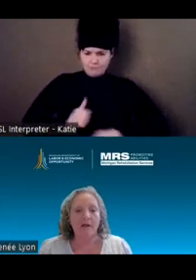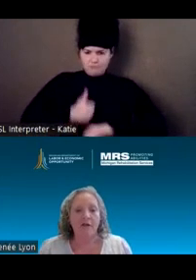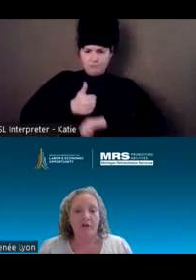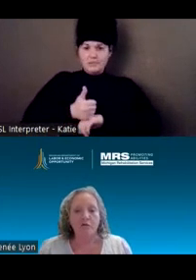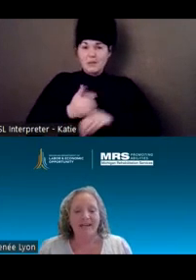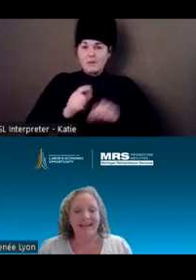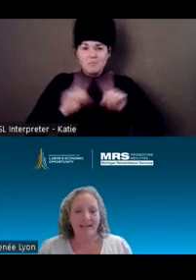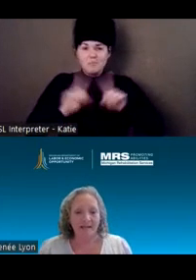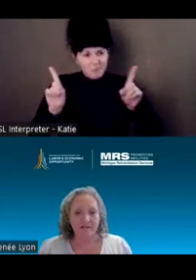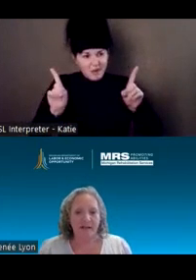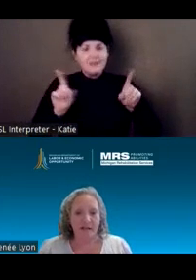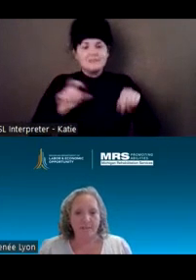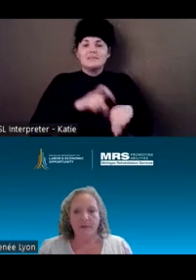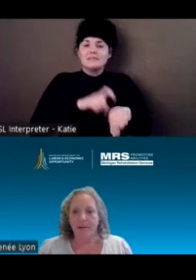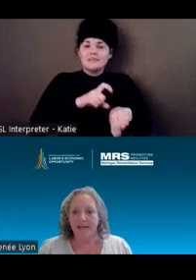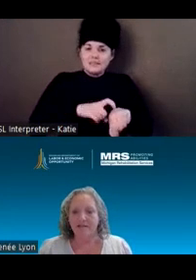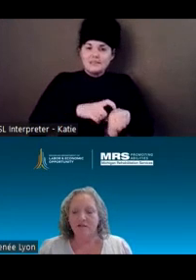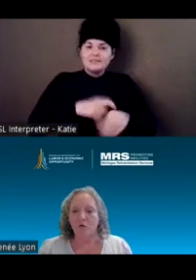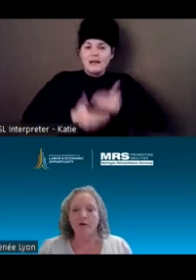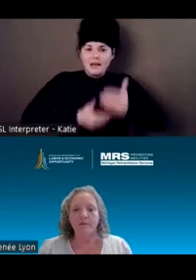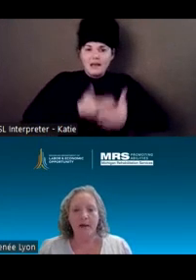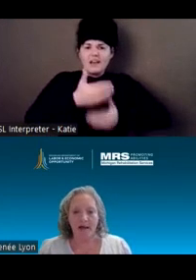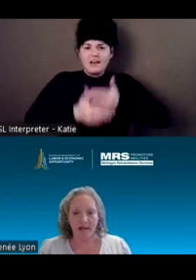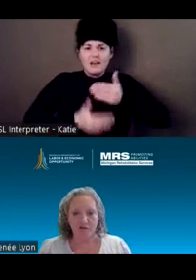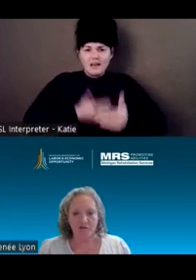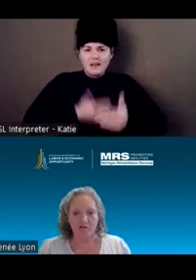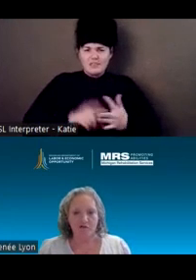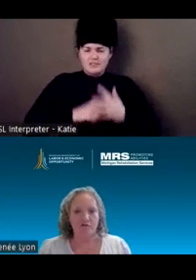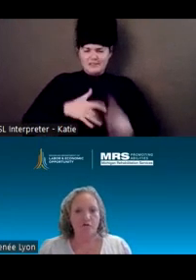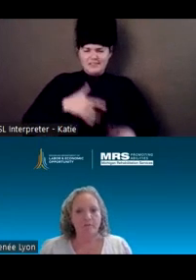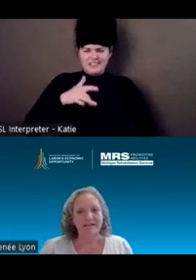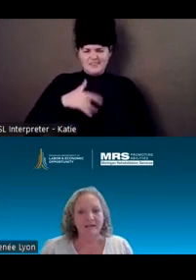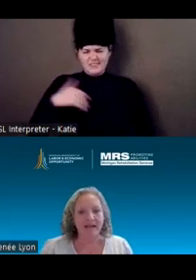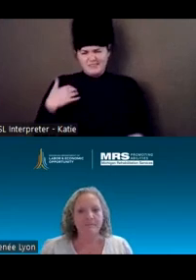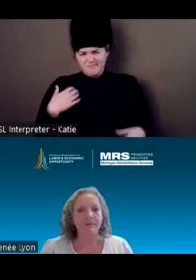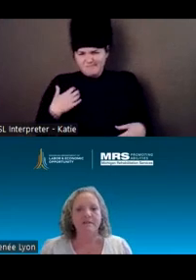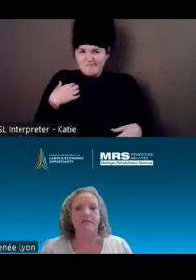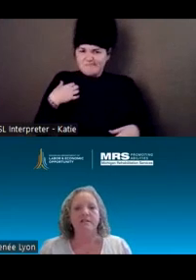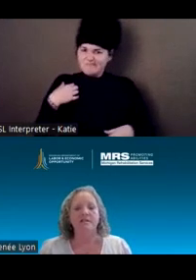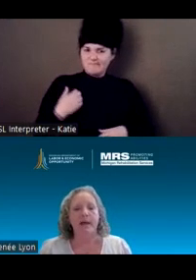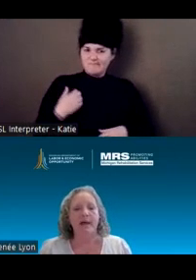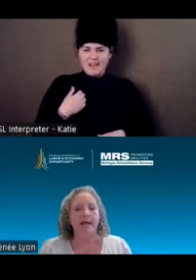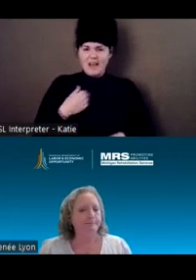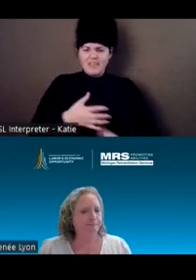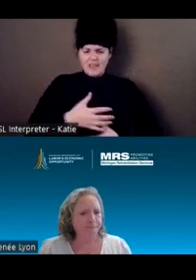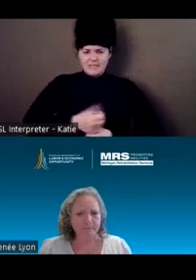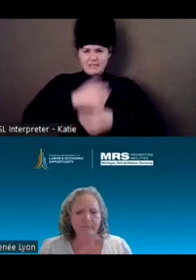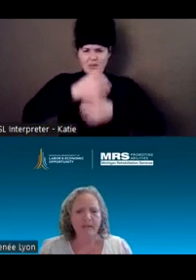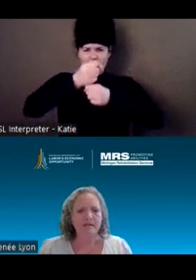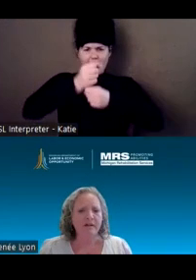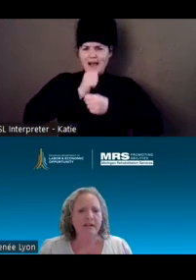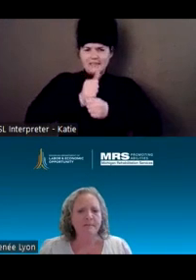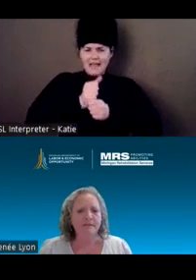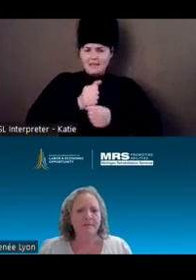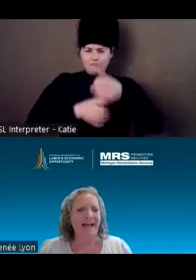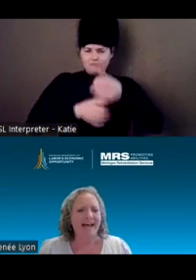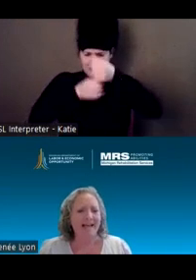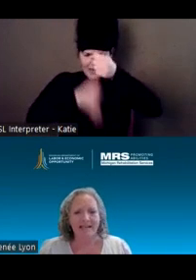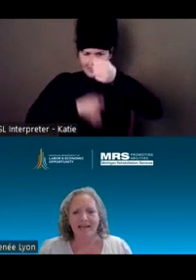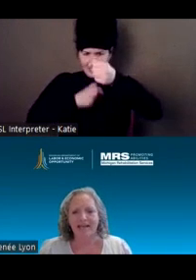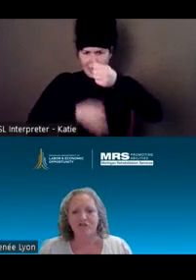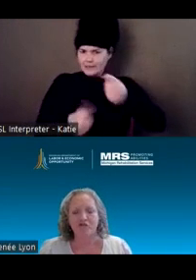time, you can develop compensatory postures or misalignments of the spine, develop